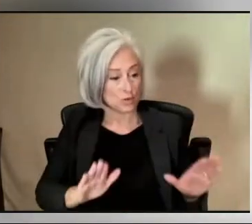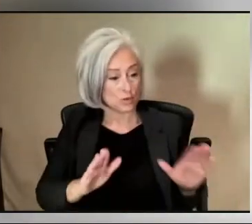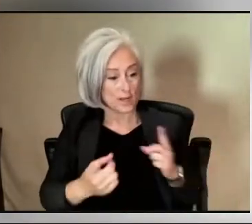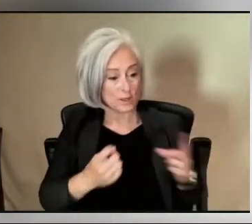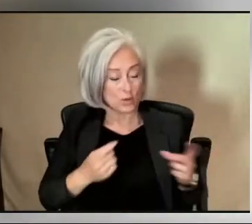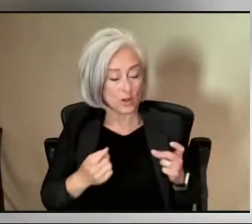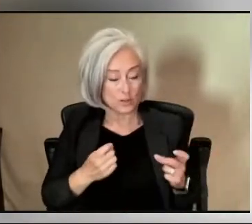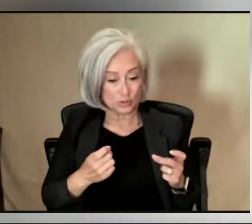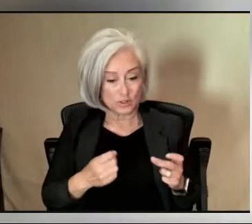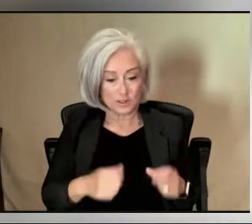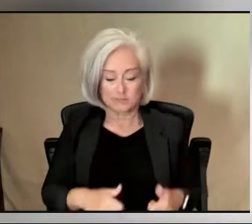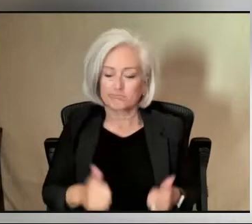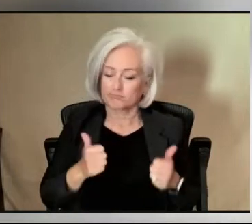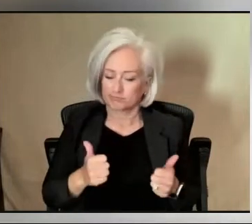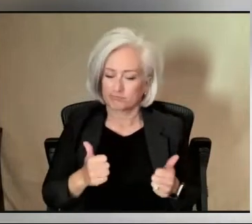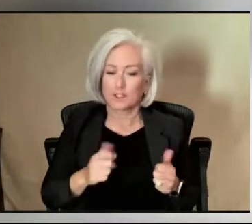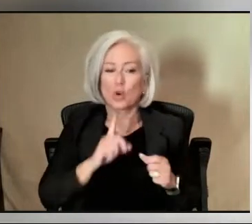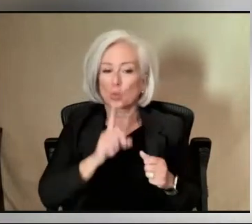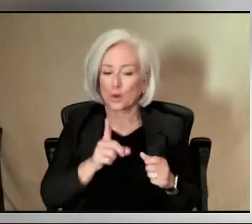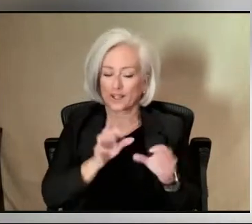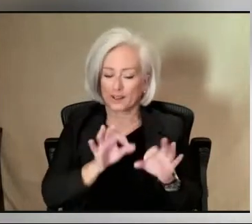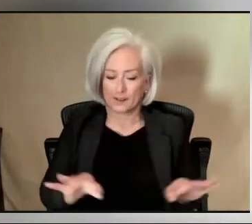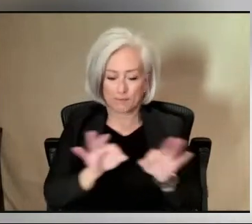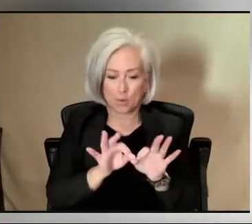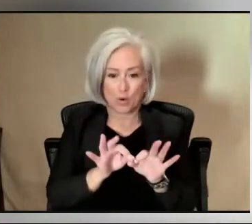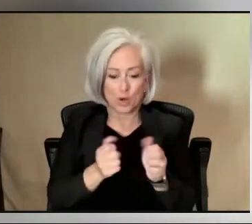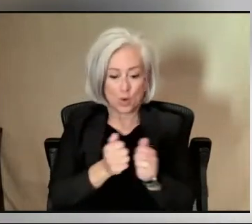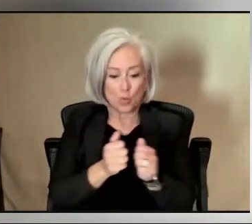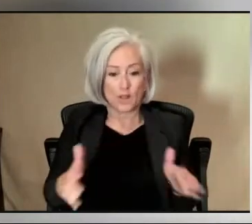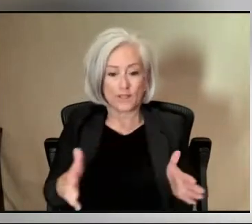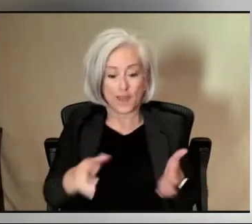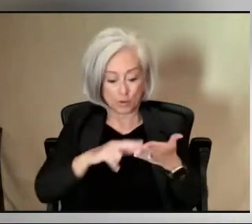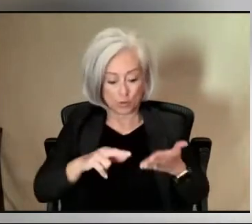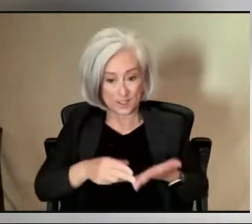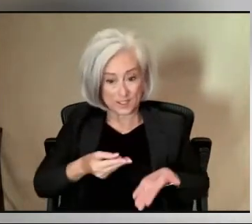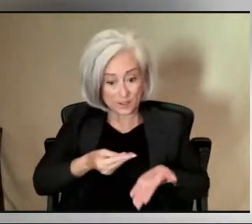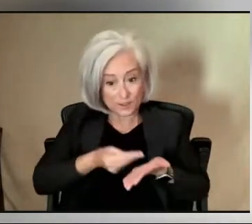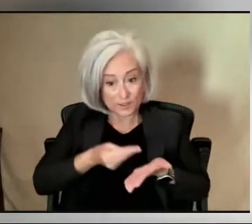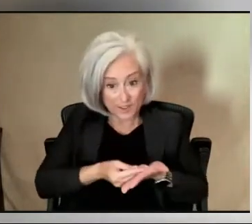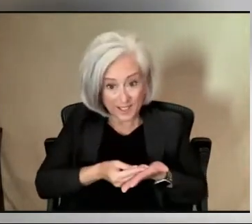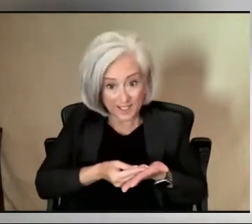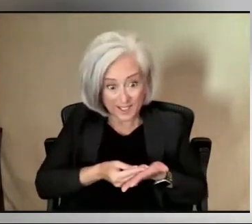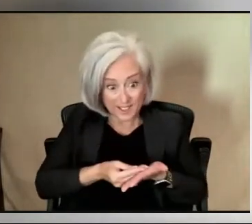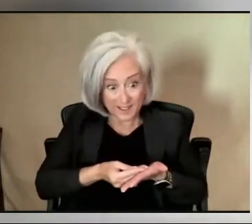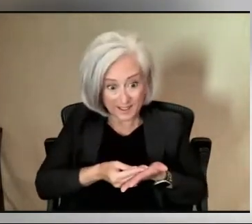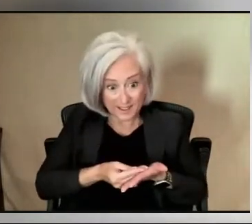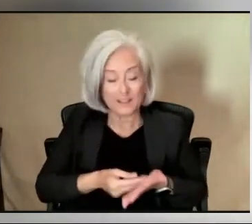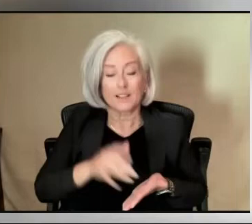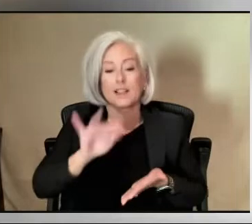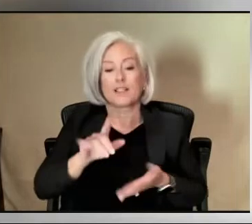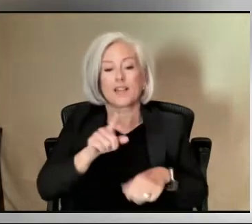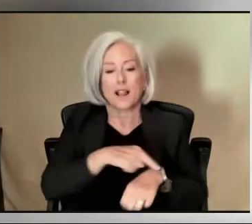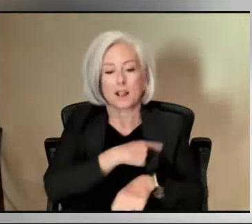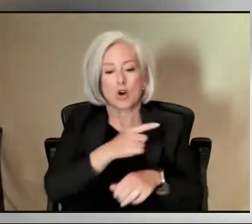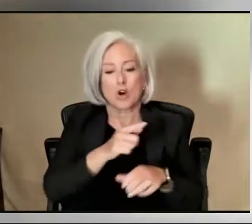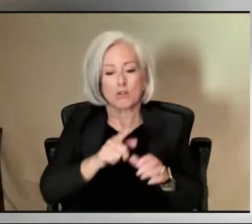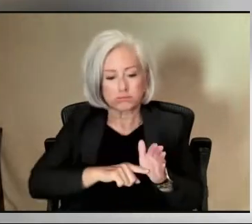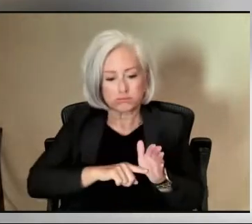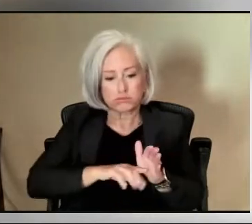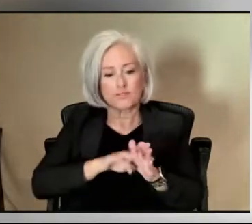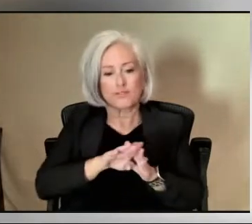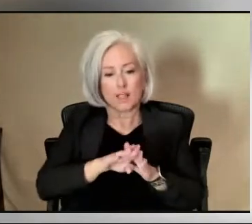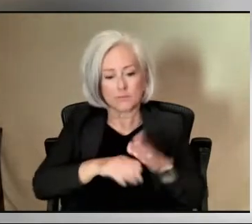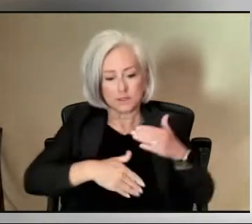critical. Without that kind of research funding, without that long development pathway that you just very